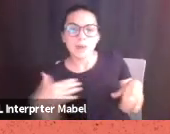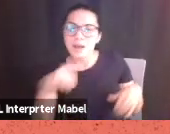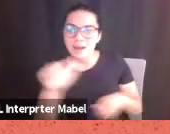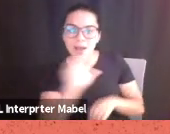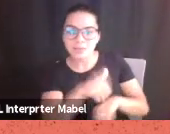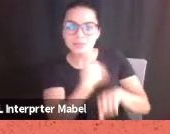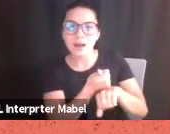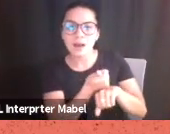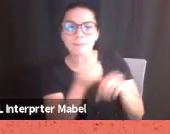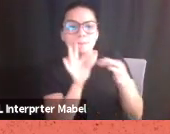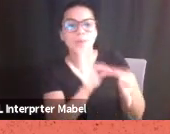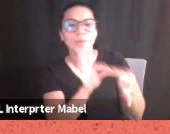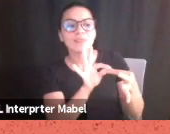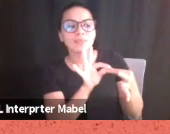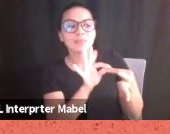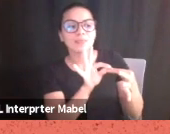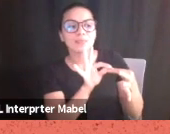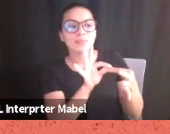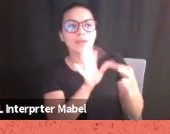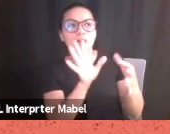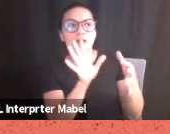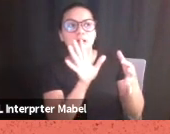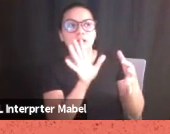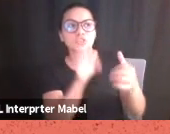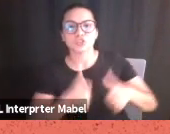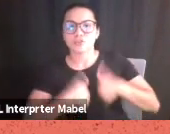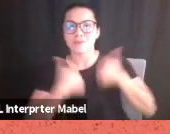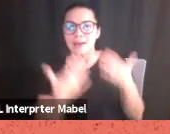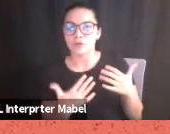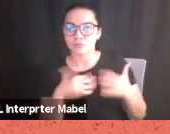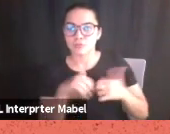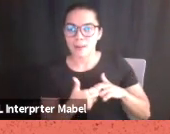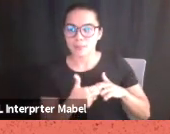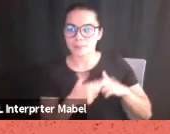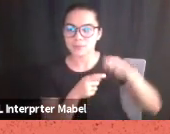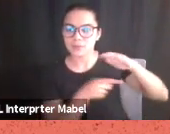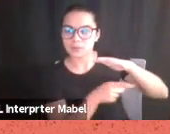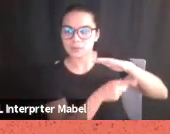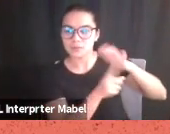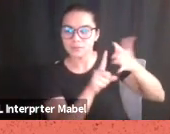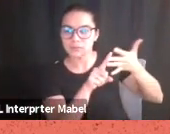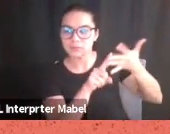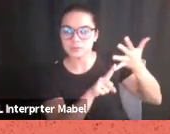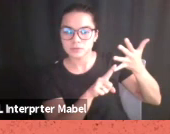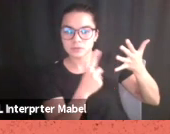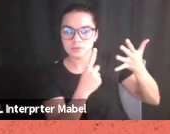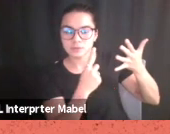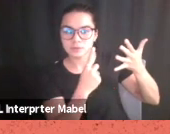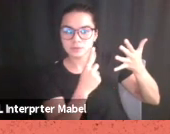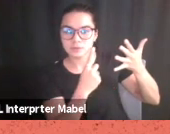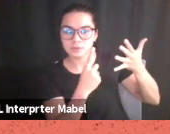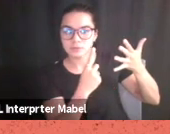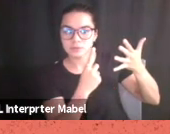mind, we need to imagine, along with survivors, what those alternatives could